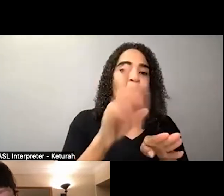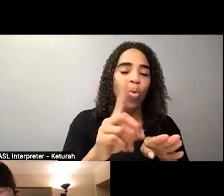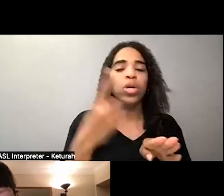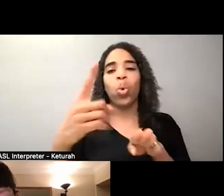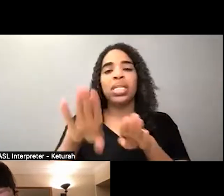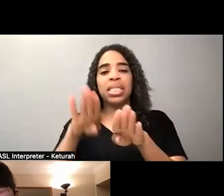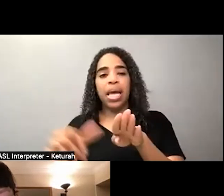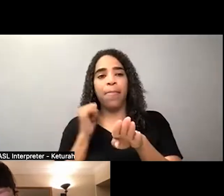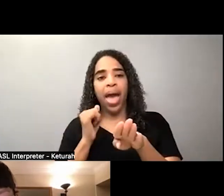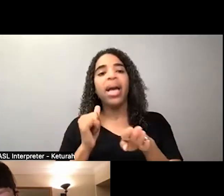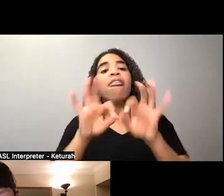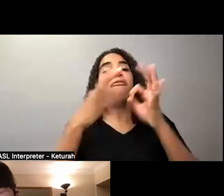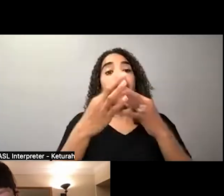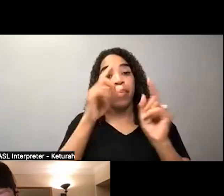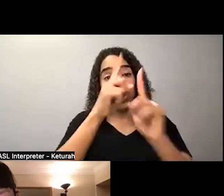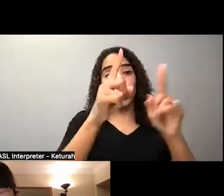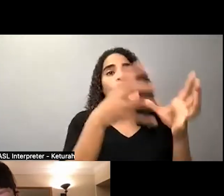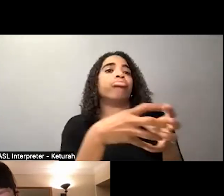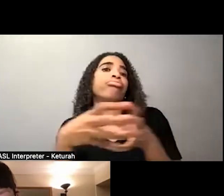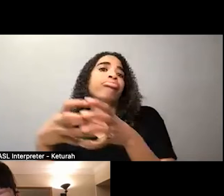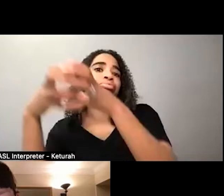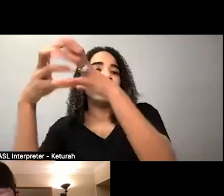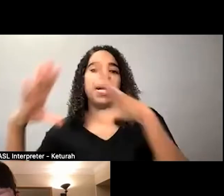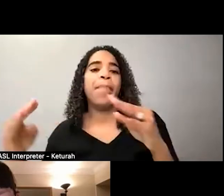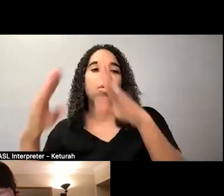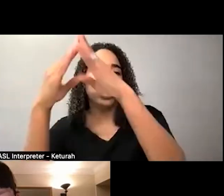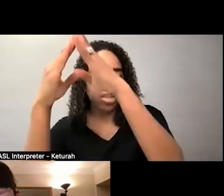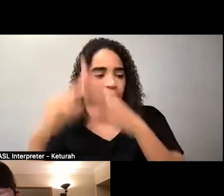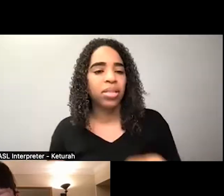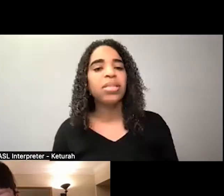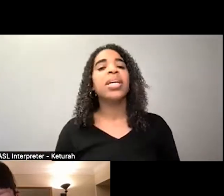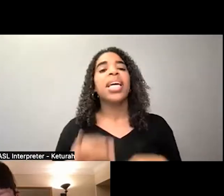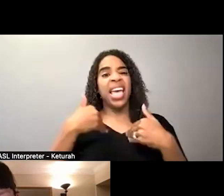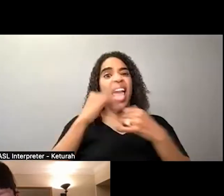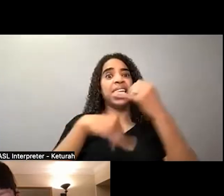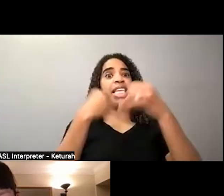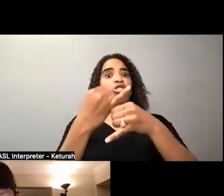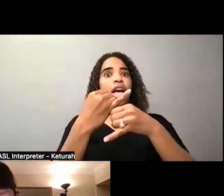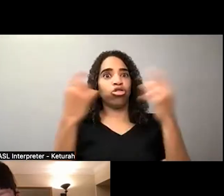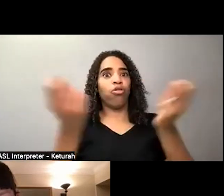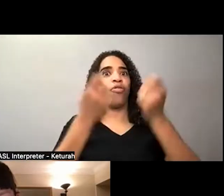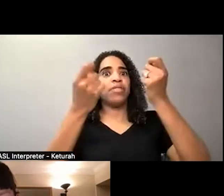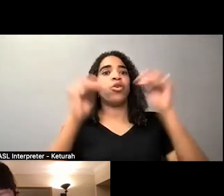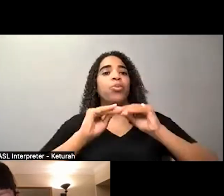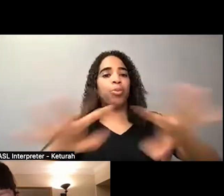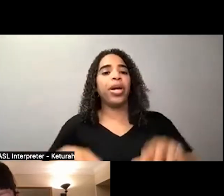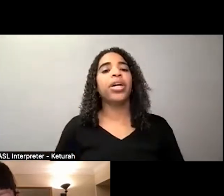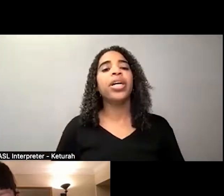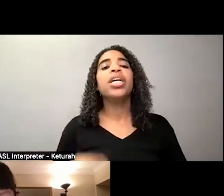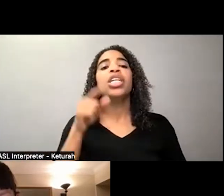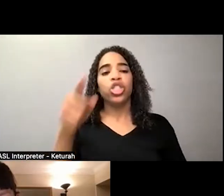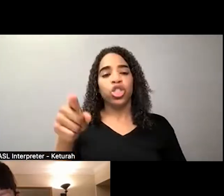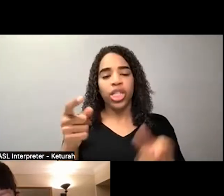far from civilization in the Alta mountains, premiered at the Message to Man International Film Festival. She's currently directing Queendom, a